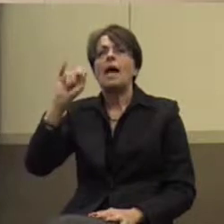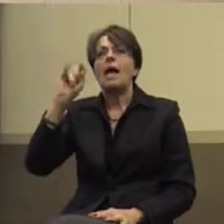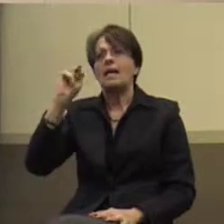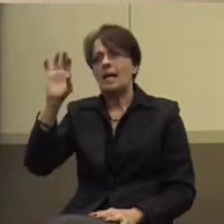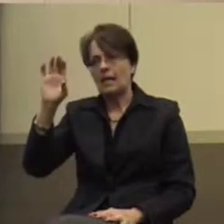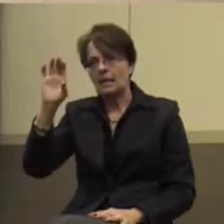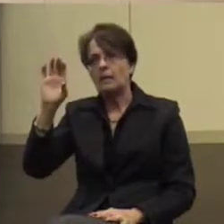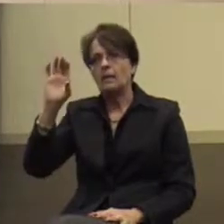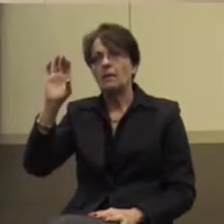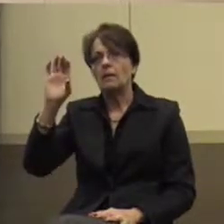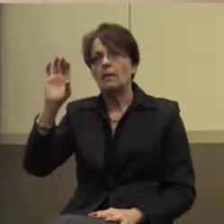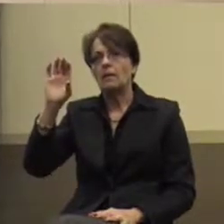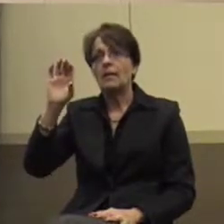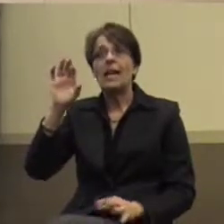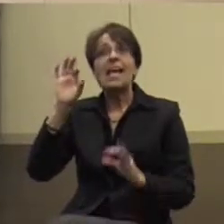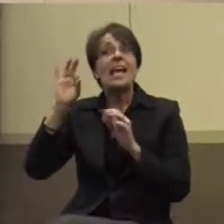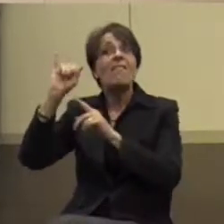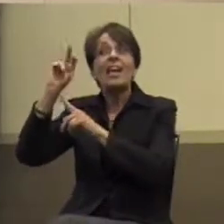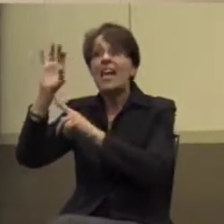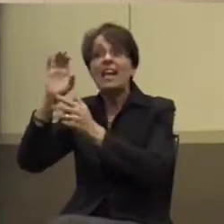And if that doesn't work, try org.